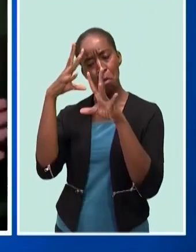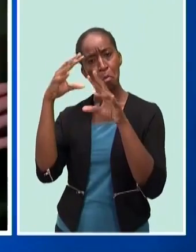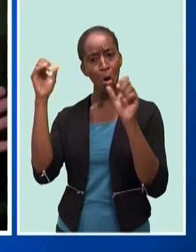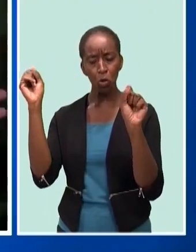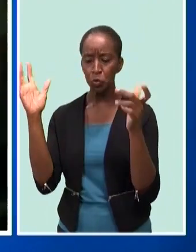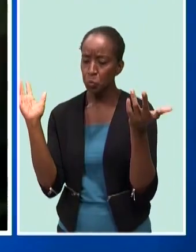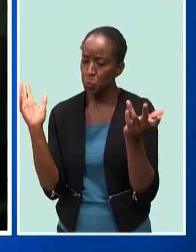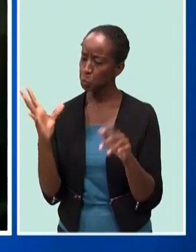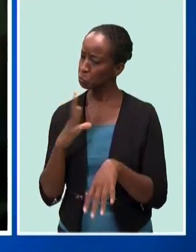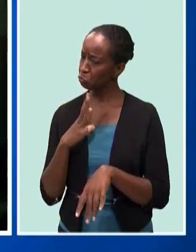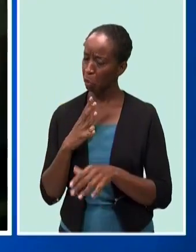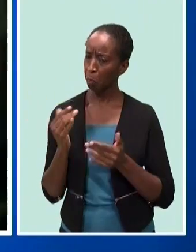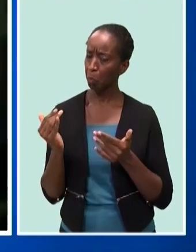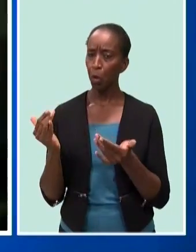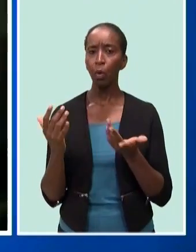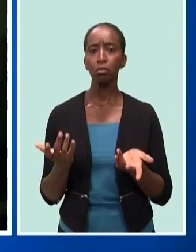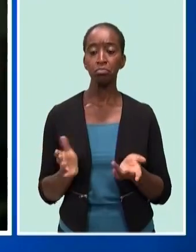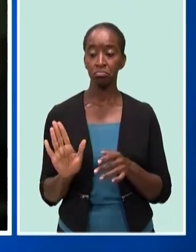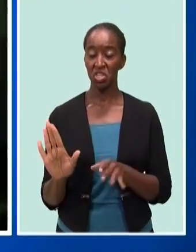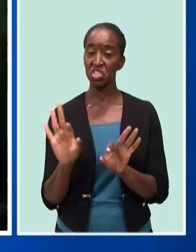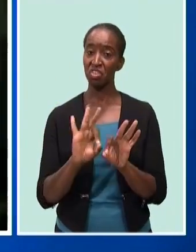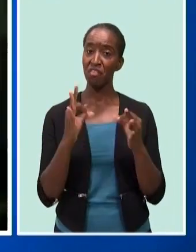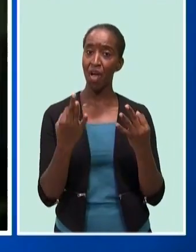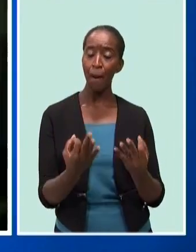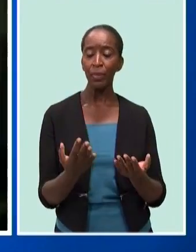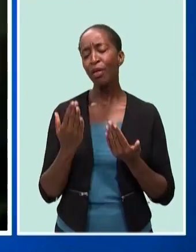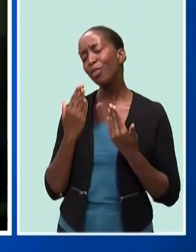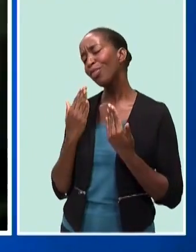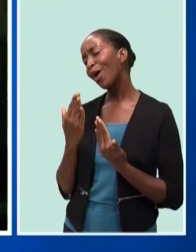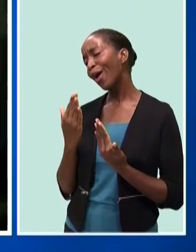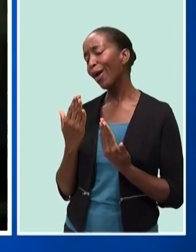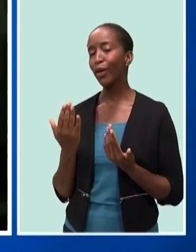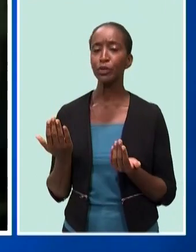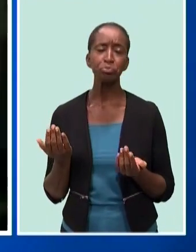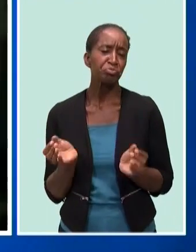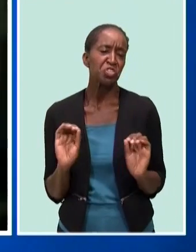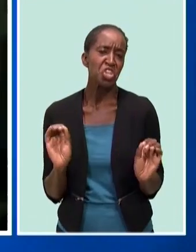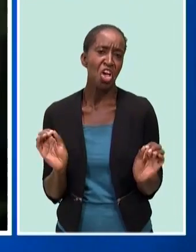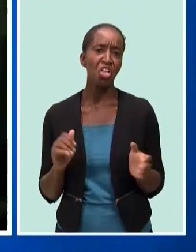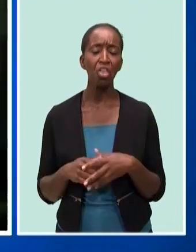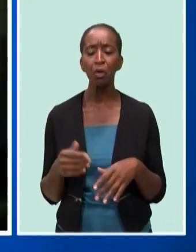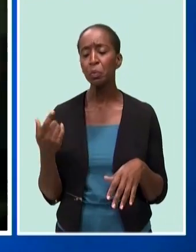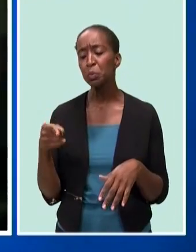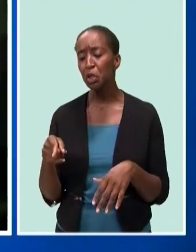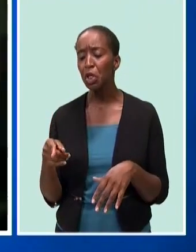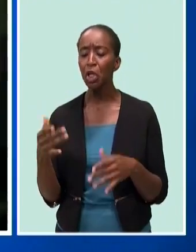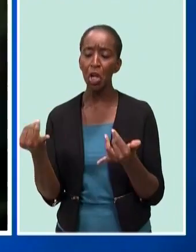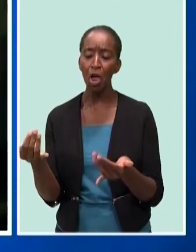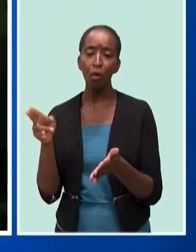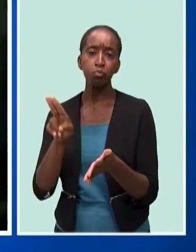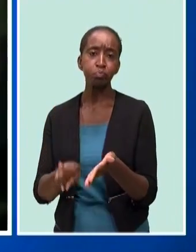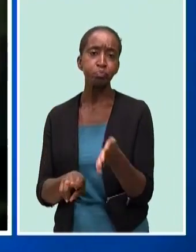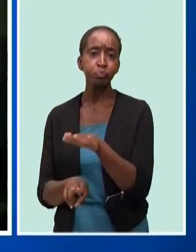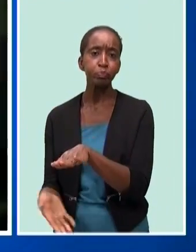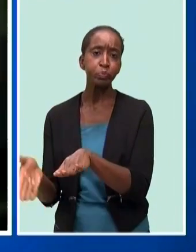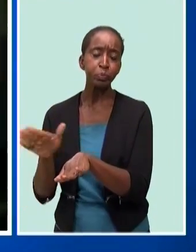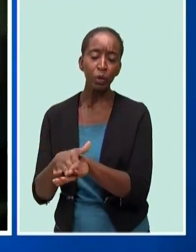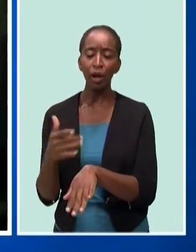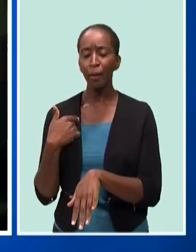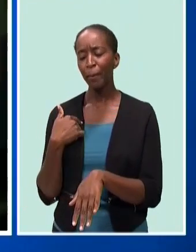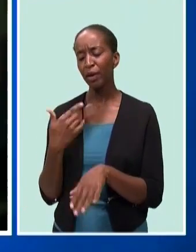These include Oprah Winfrey, Whoopi Goldberg, well, just about anybody. And recently, he's been taken to Twitter